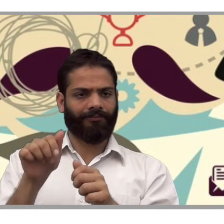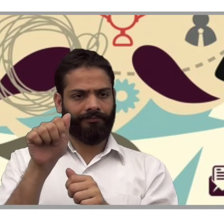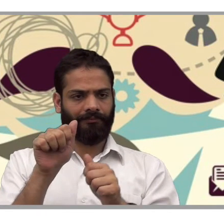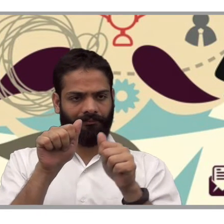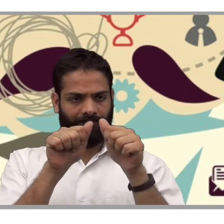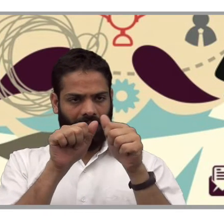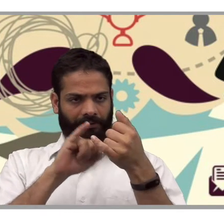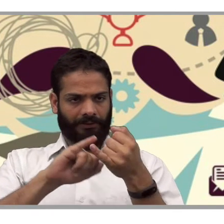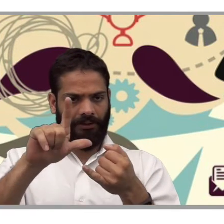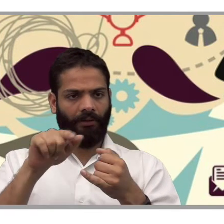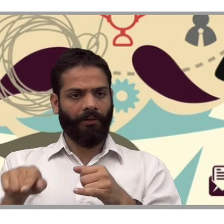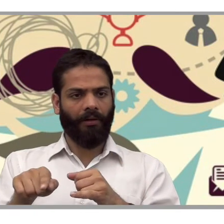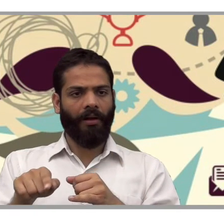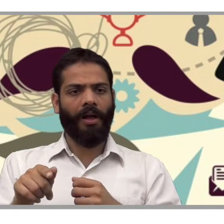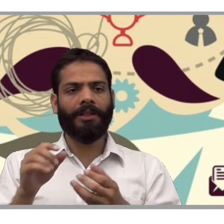order is possible.